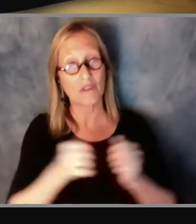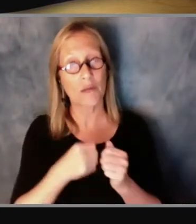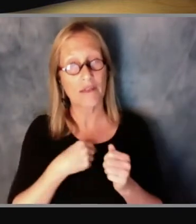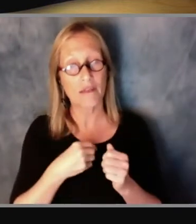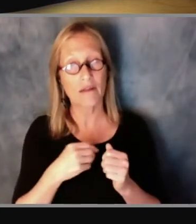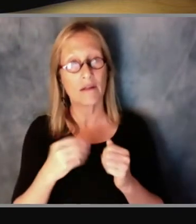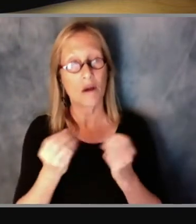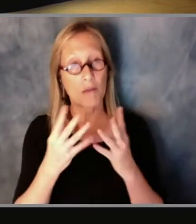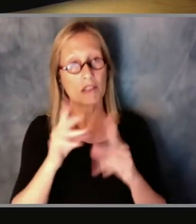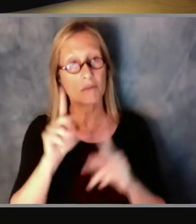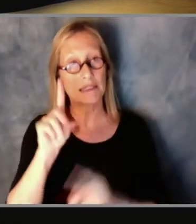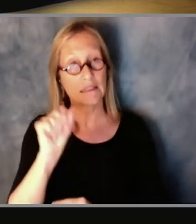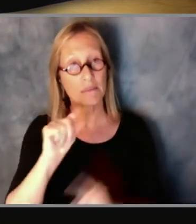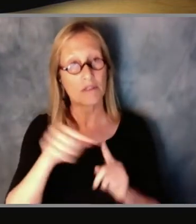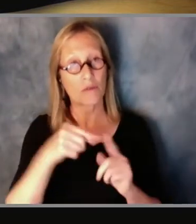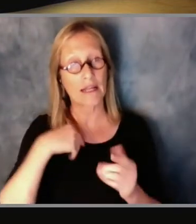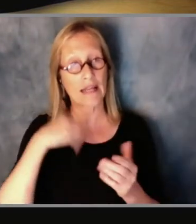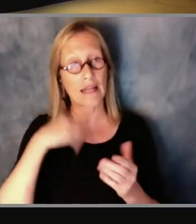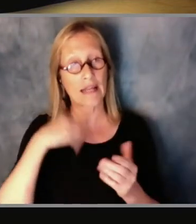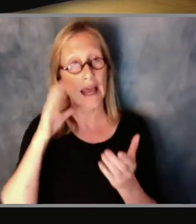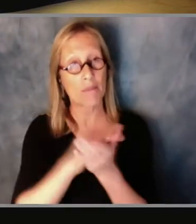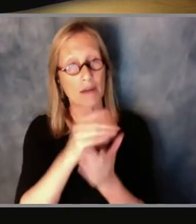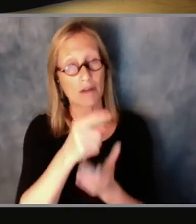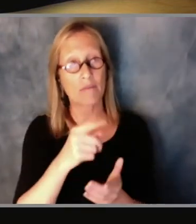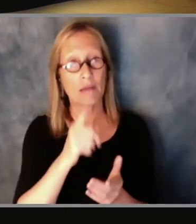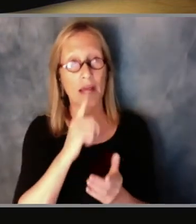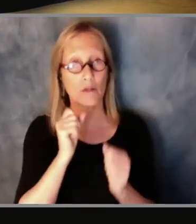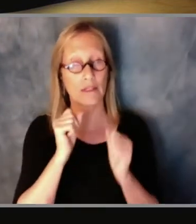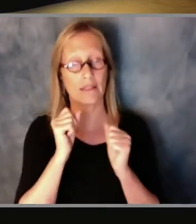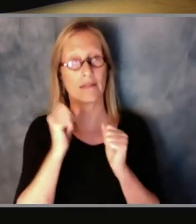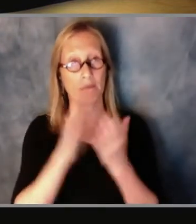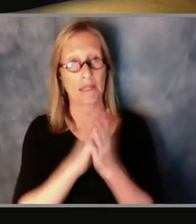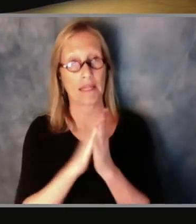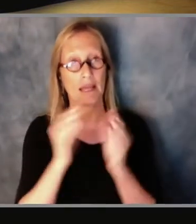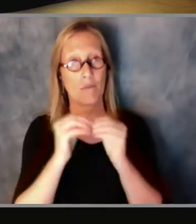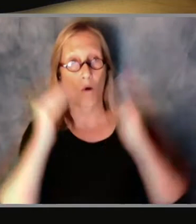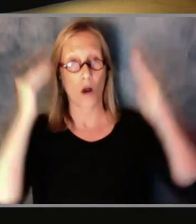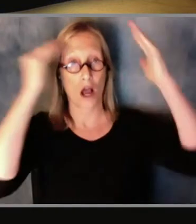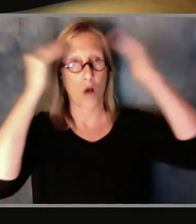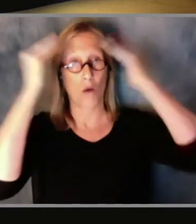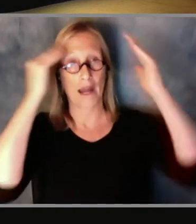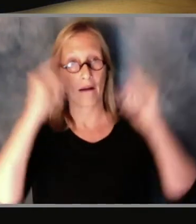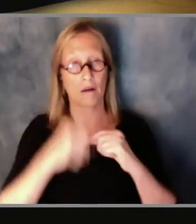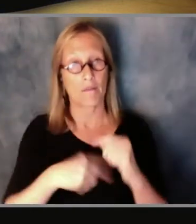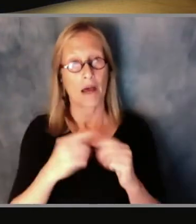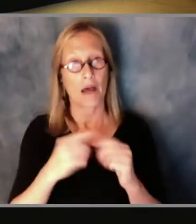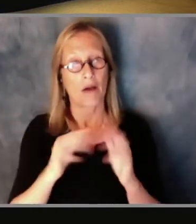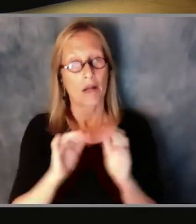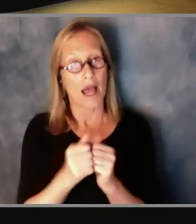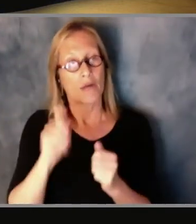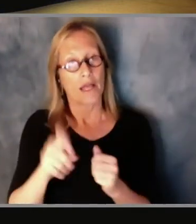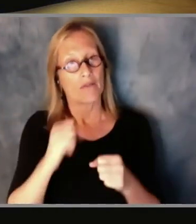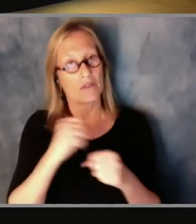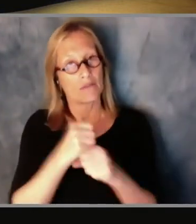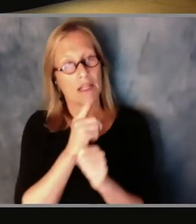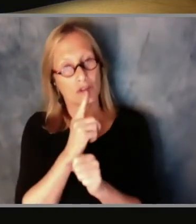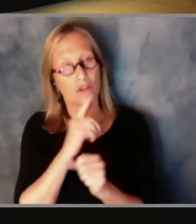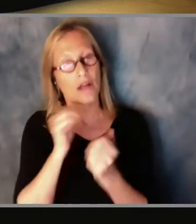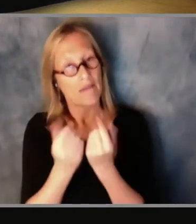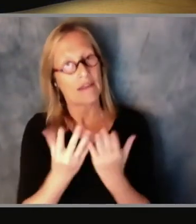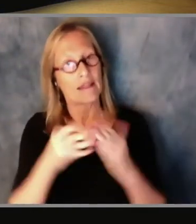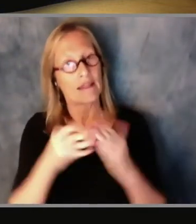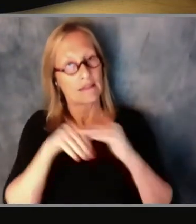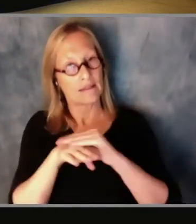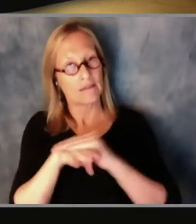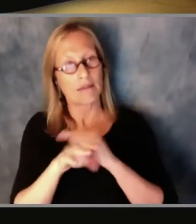When I married him, that definitely opened my eyes to how we need to make sure that everything is accessible, not just for people